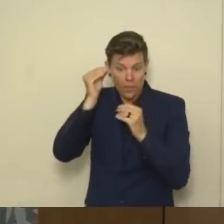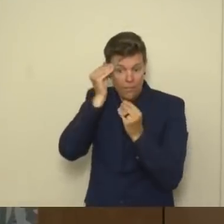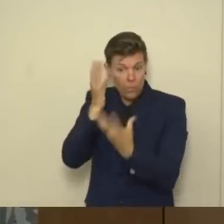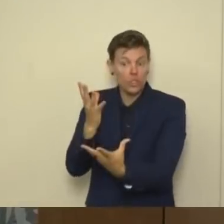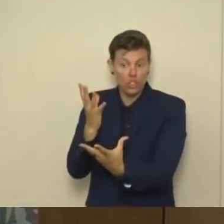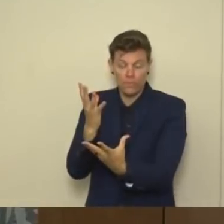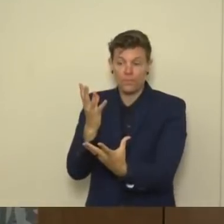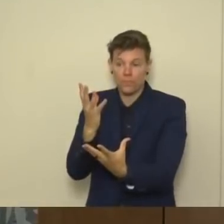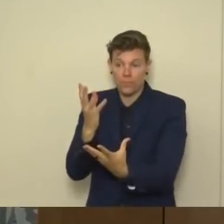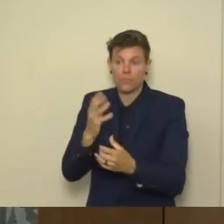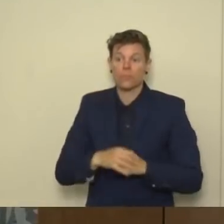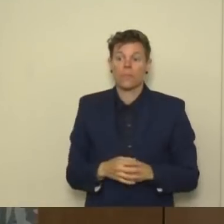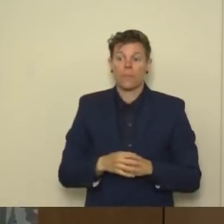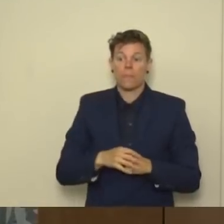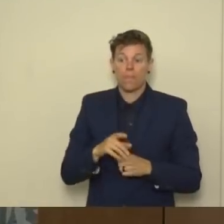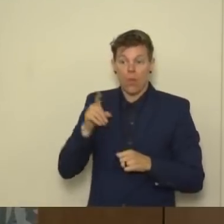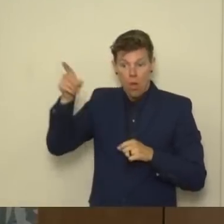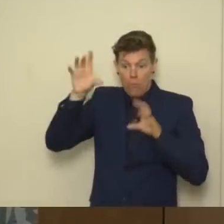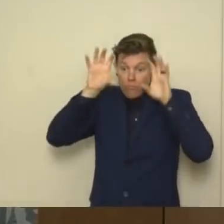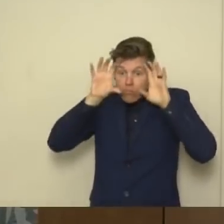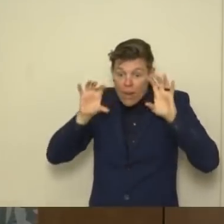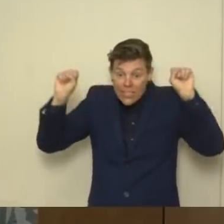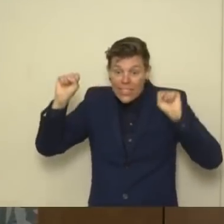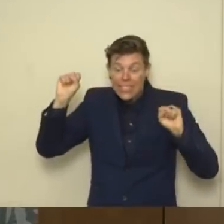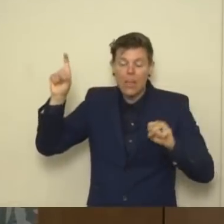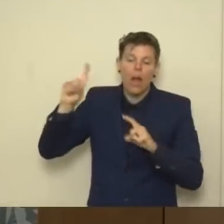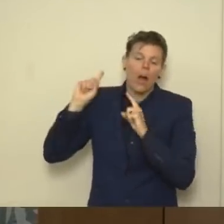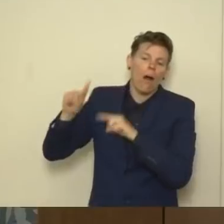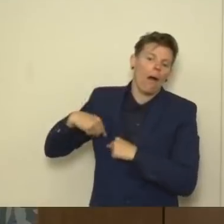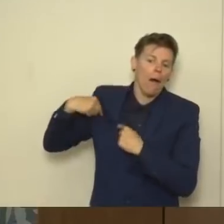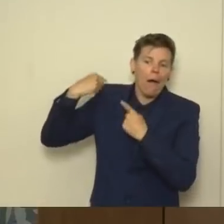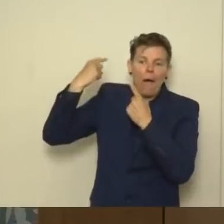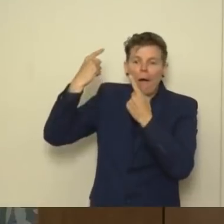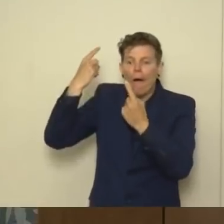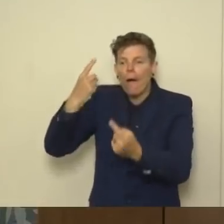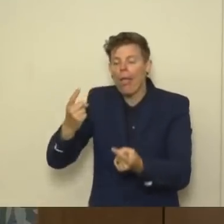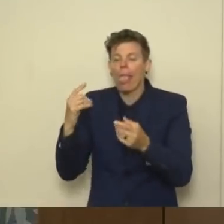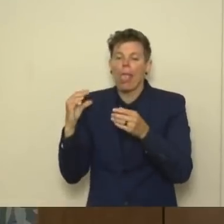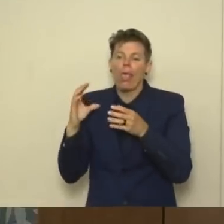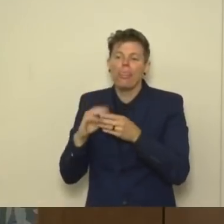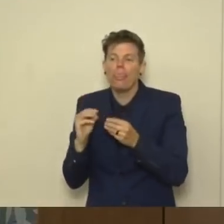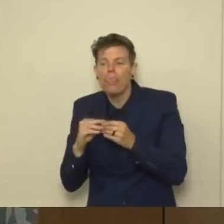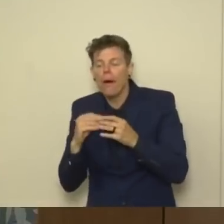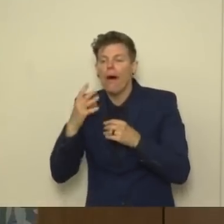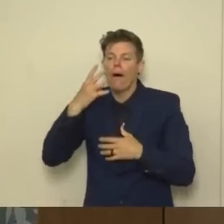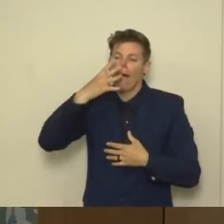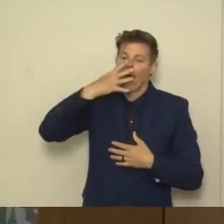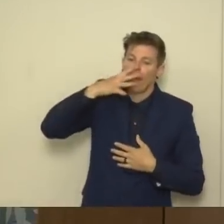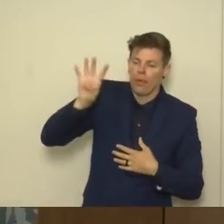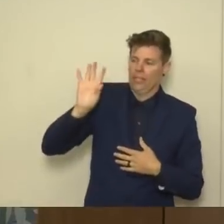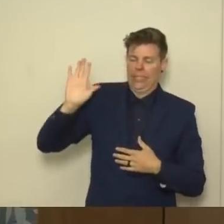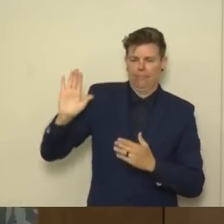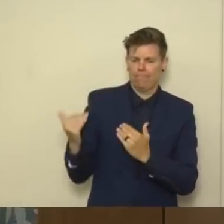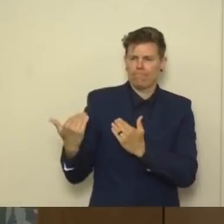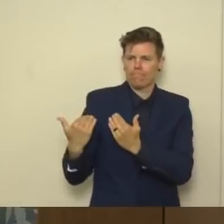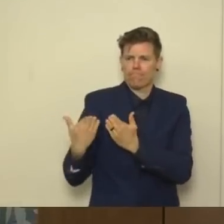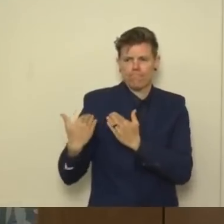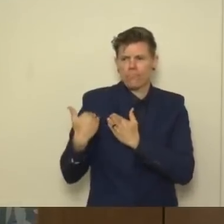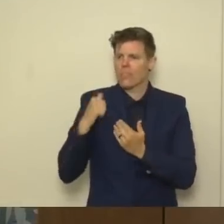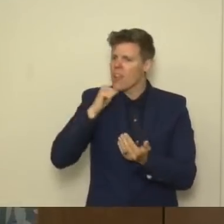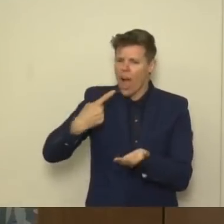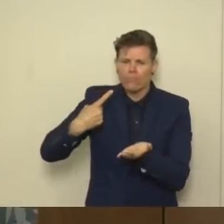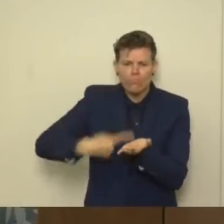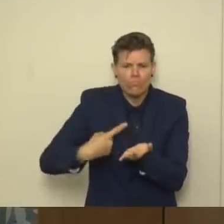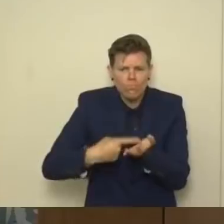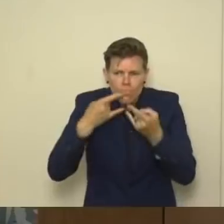far too long, didn't meet his responsibility by talking about face coverings. Well, he is now. So if it